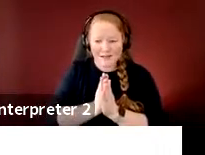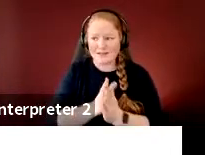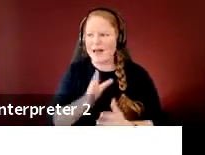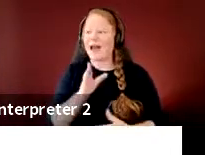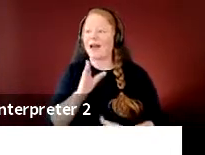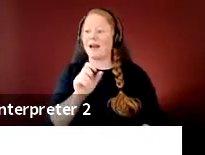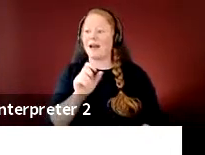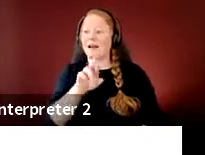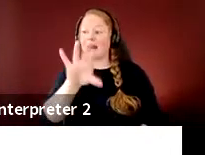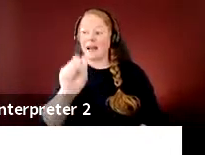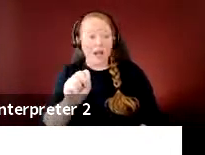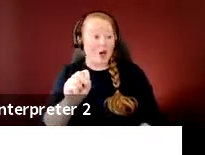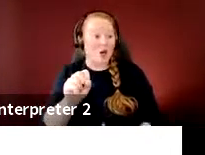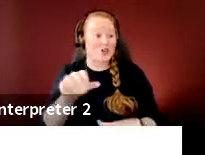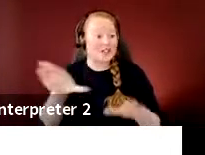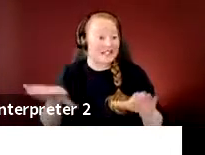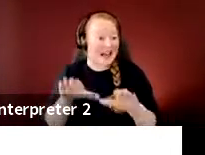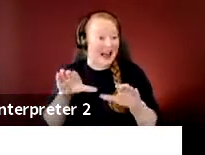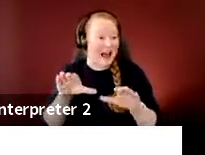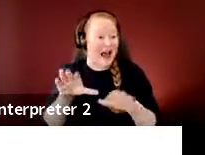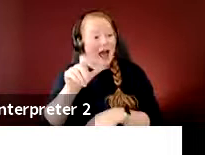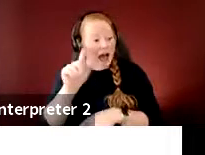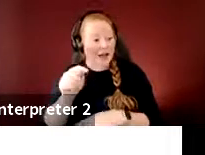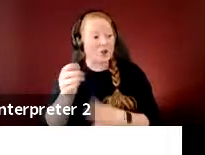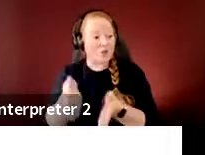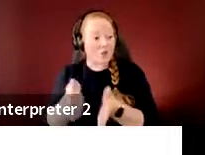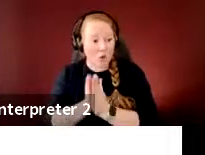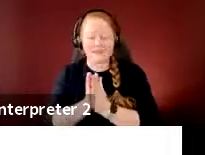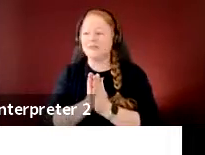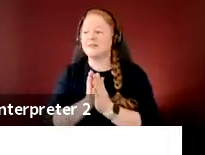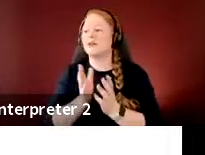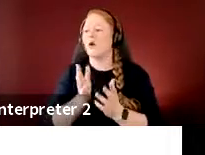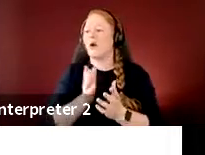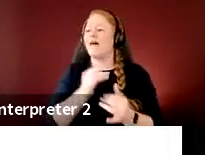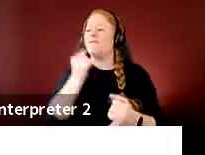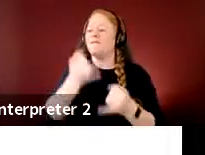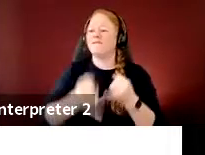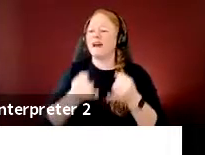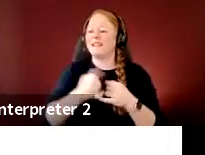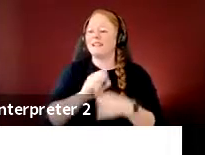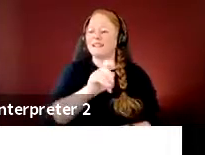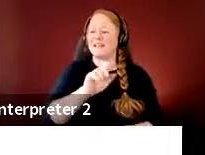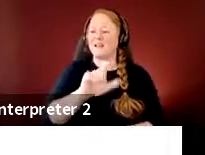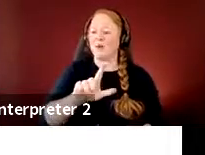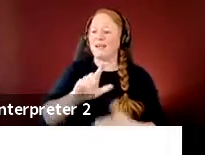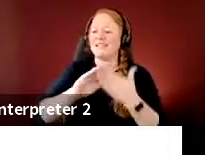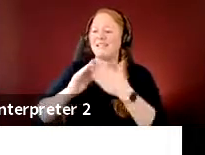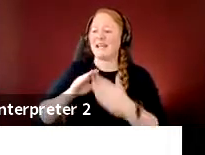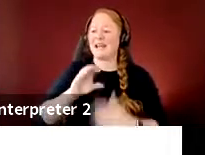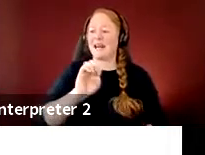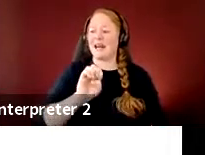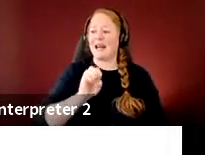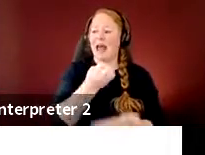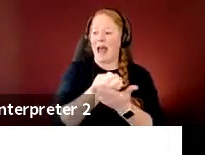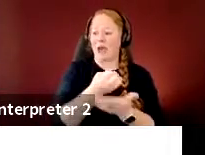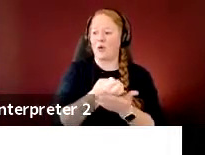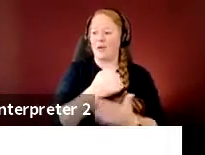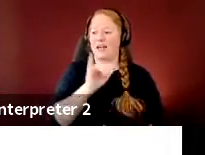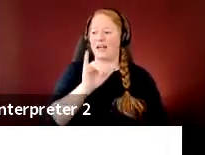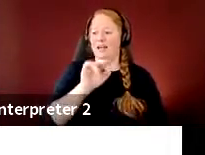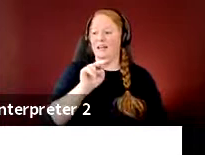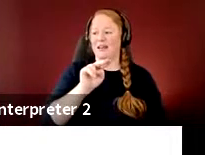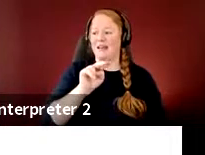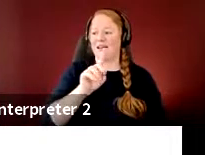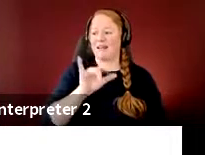requests. And then finally, the St. Louis City equity indicators. So lots of data went into identifying each of